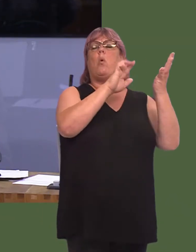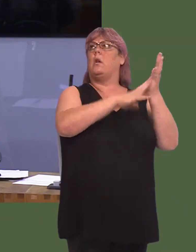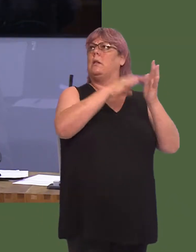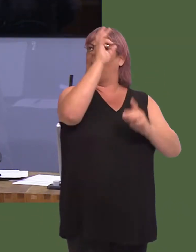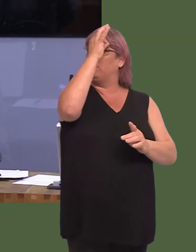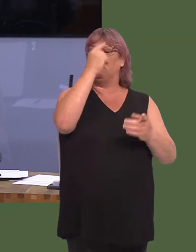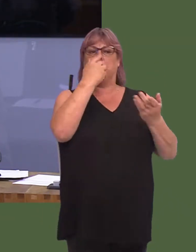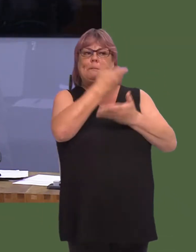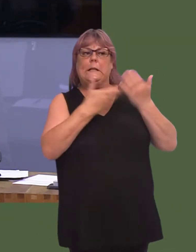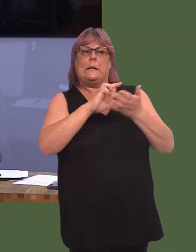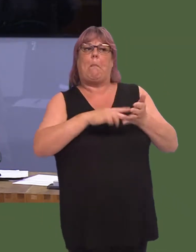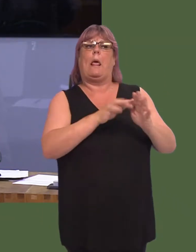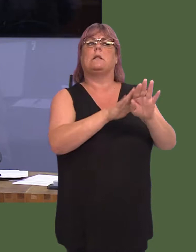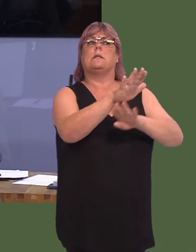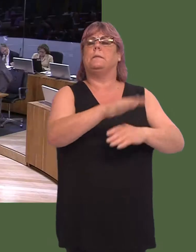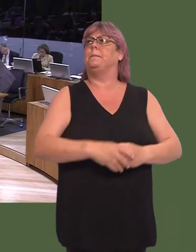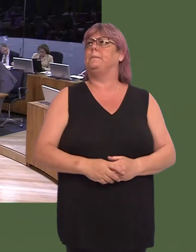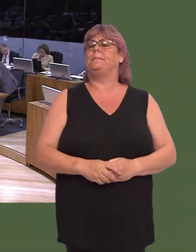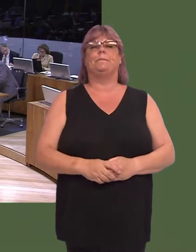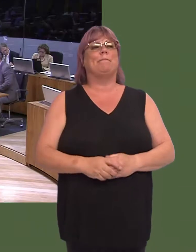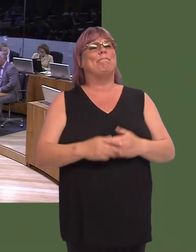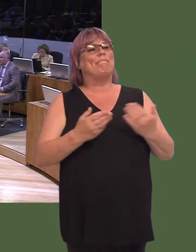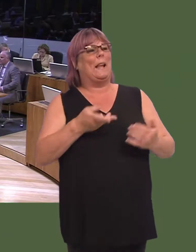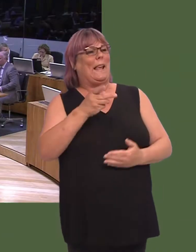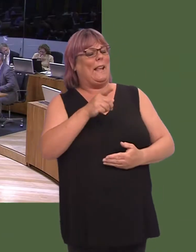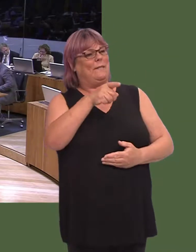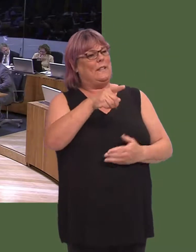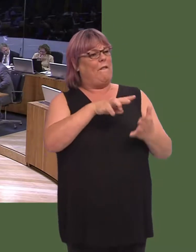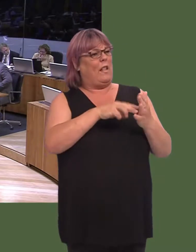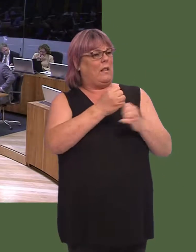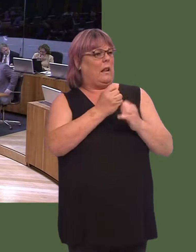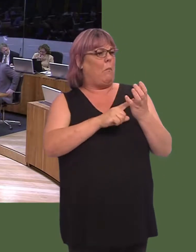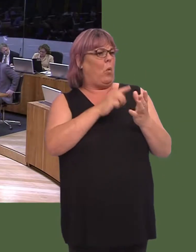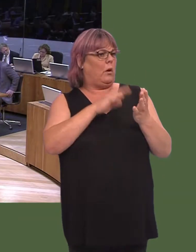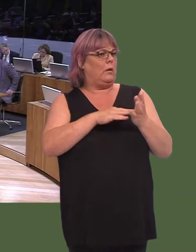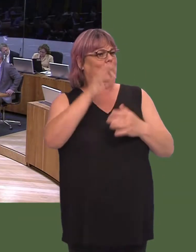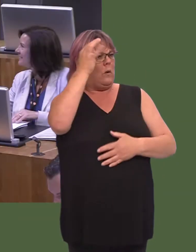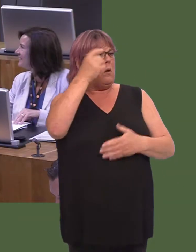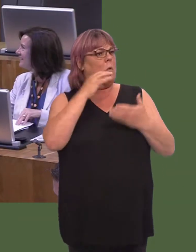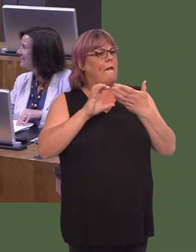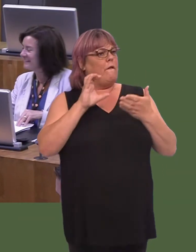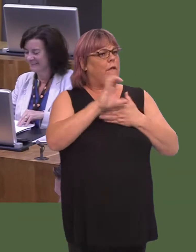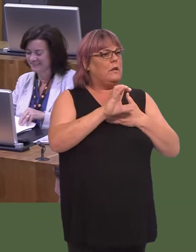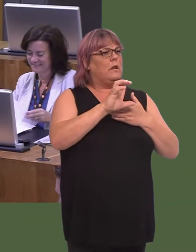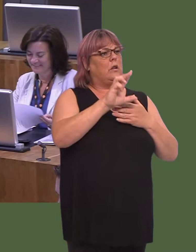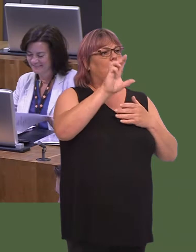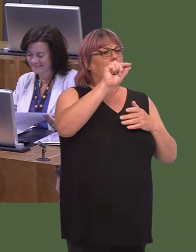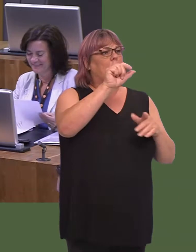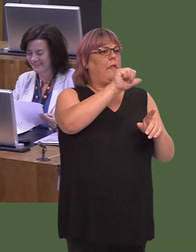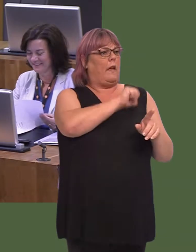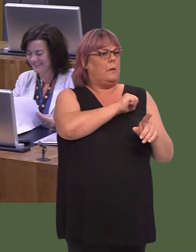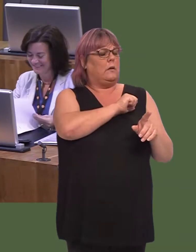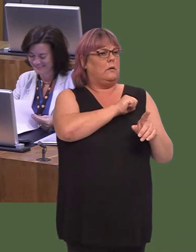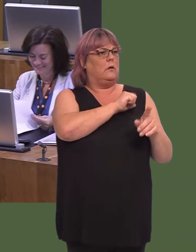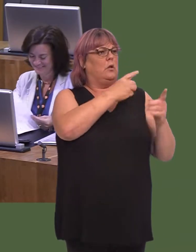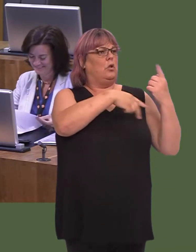to take forward the plans that are currently being discussed? Well, this is primarily a matter, of course, of the Vale of Glamorgan Council, but we did award funding of £20,000 in